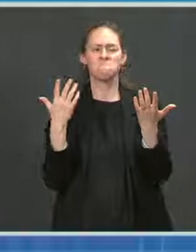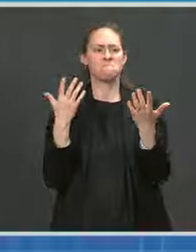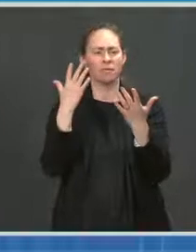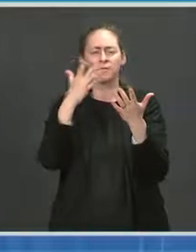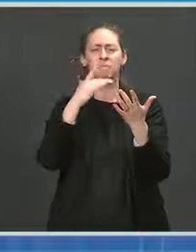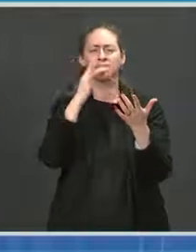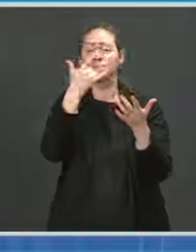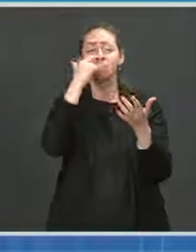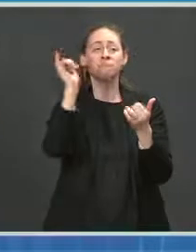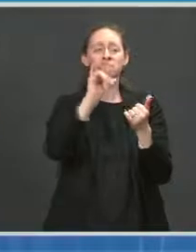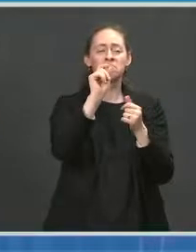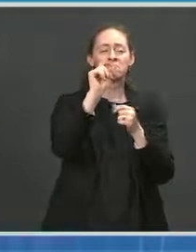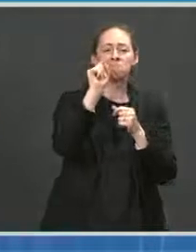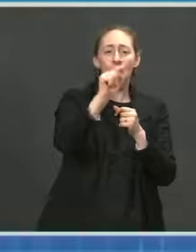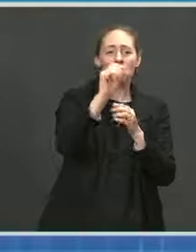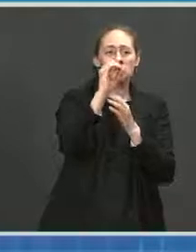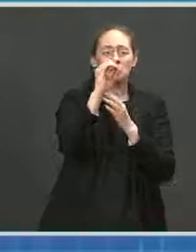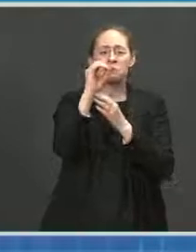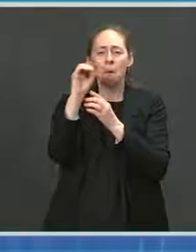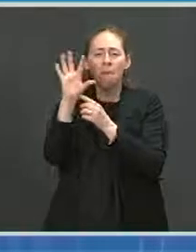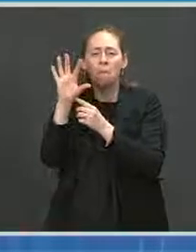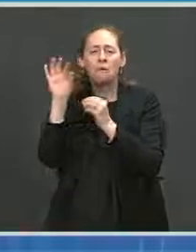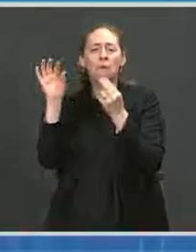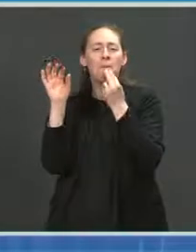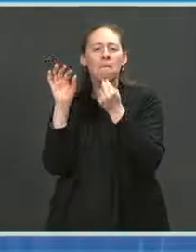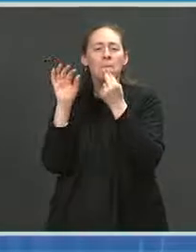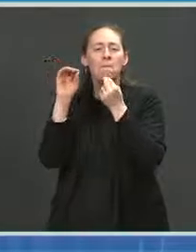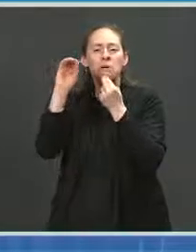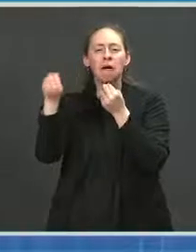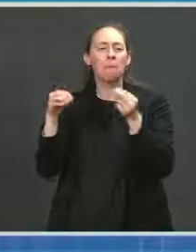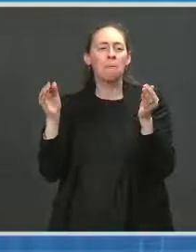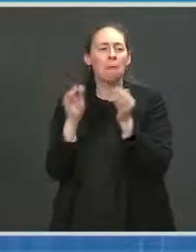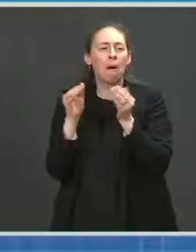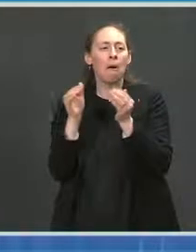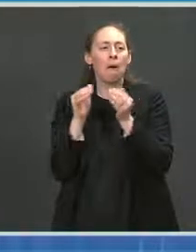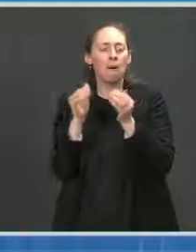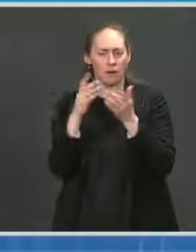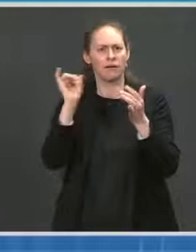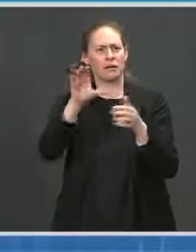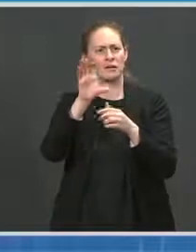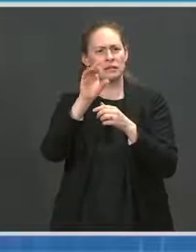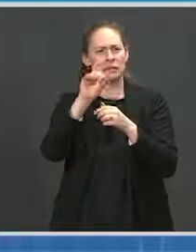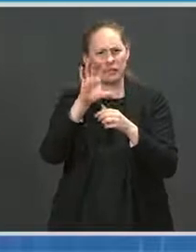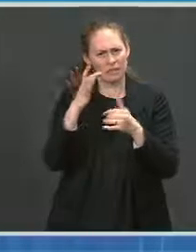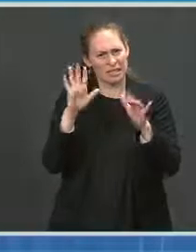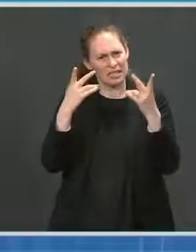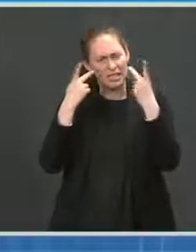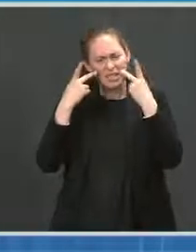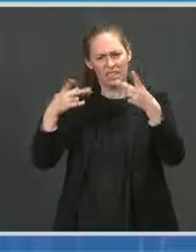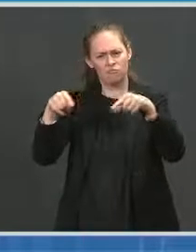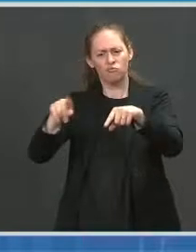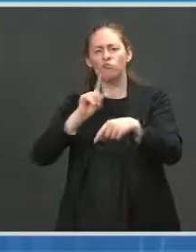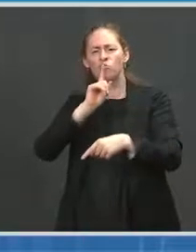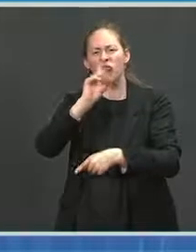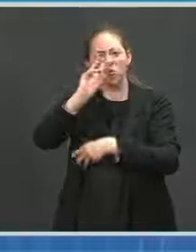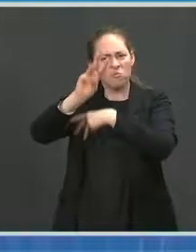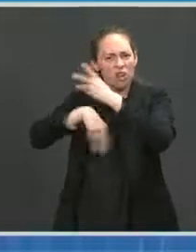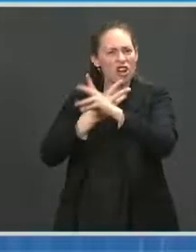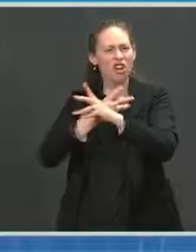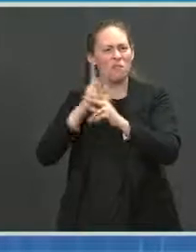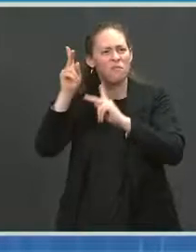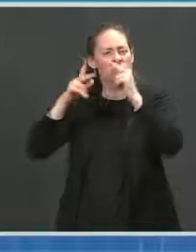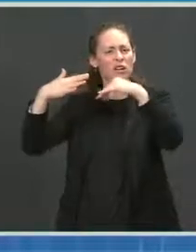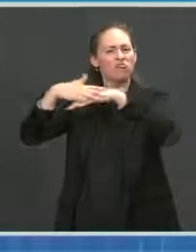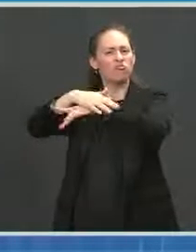0.05%. The CDC, looking again at the real world effectiveness, showed that in